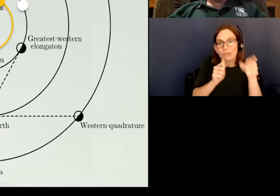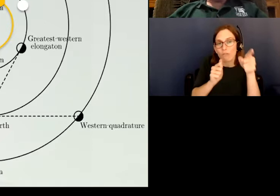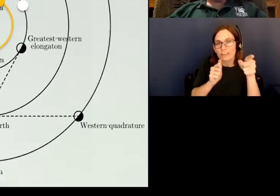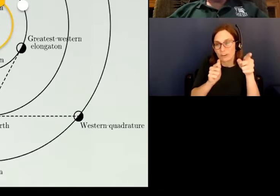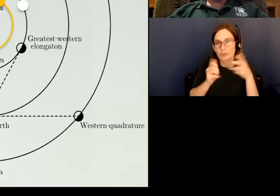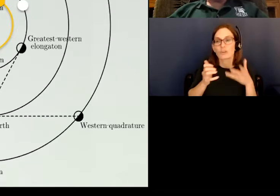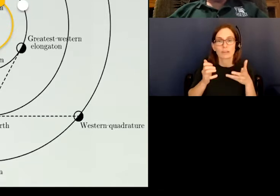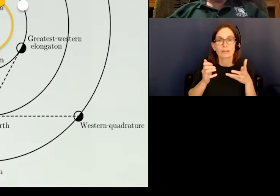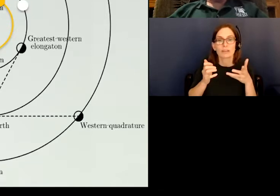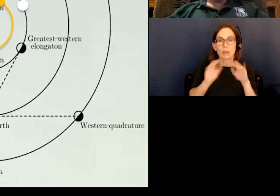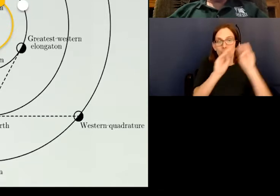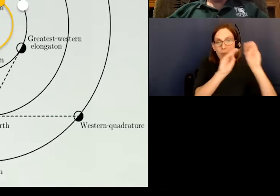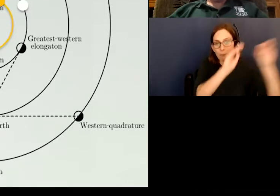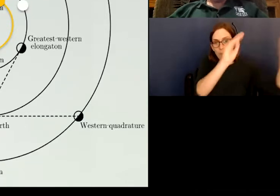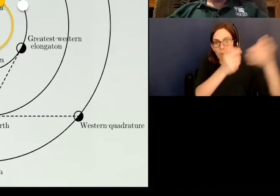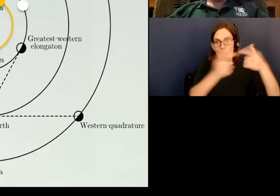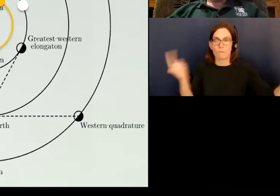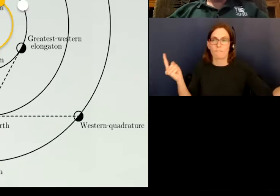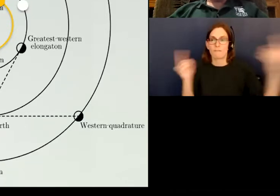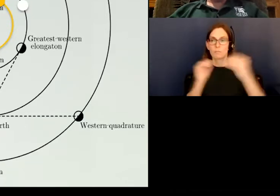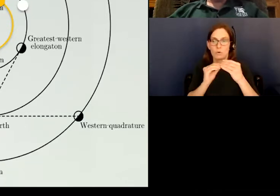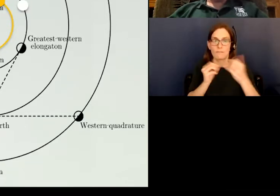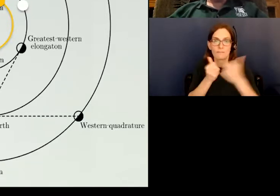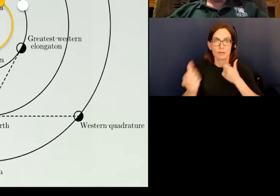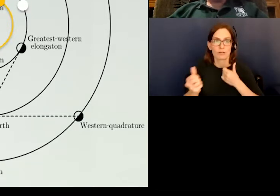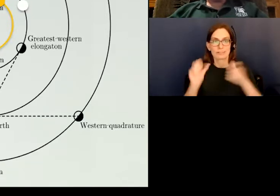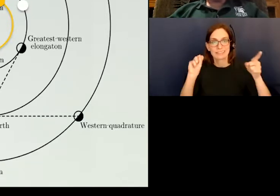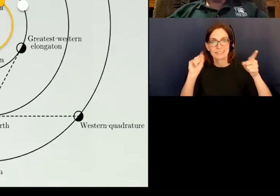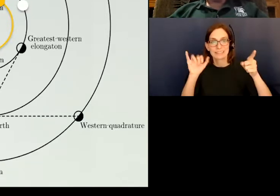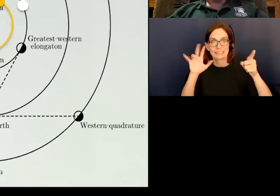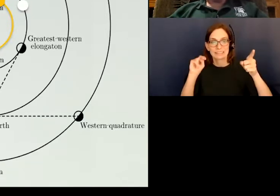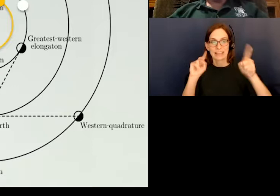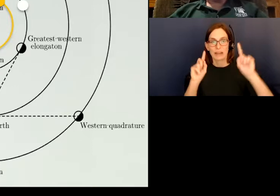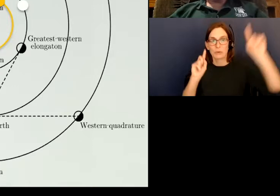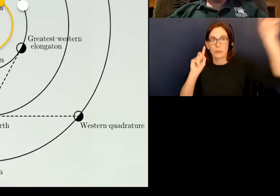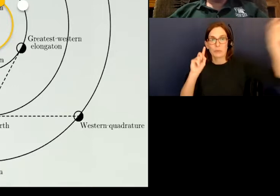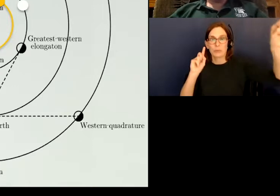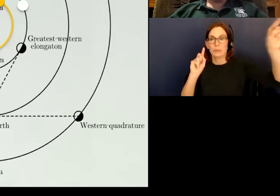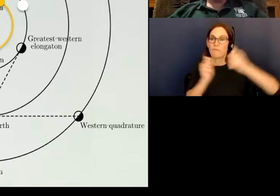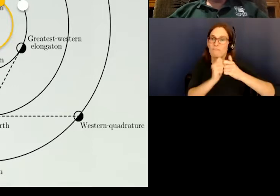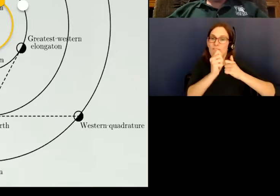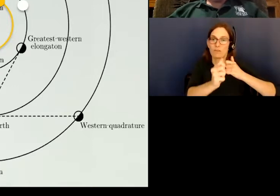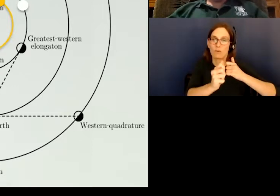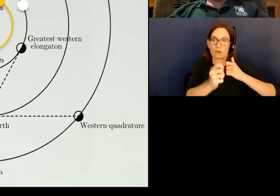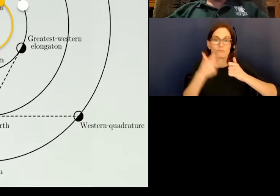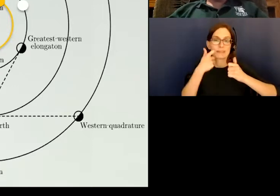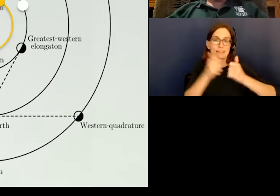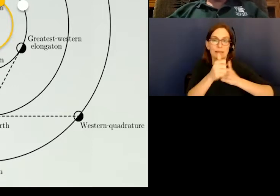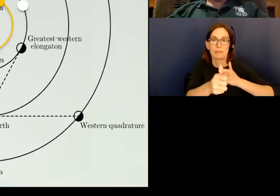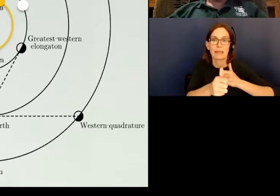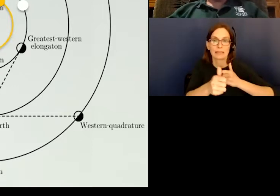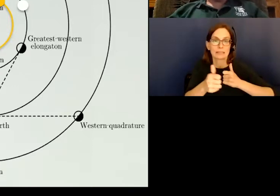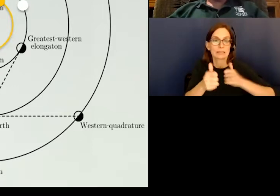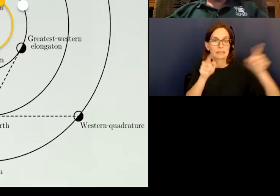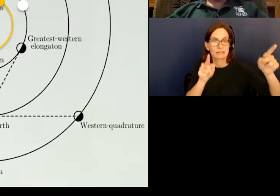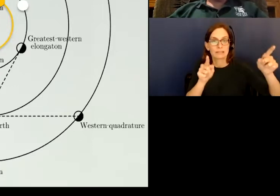and we're moving rapidly away from it. And Saturn is way up here. It also passed quadrature fairly recently. And they look like they're